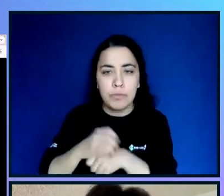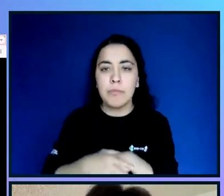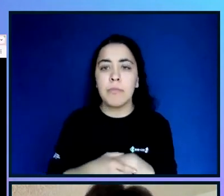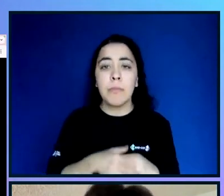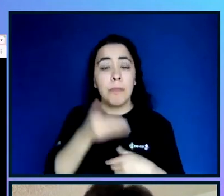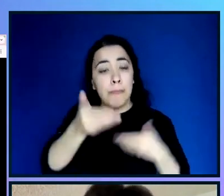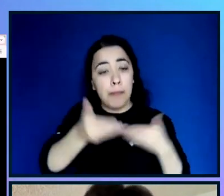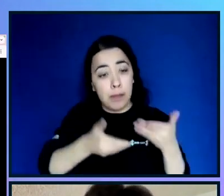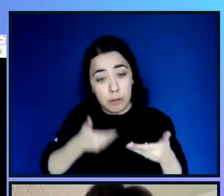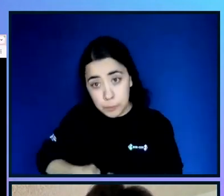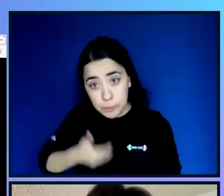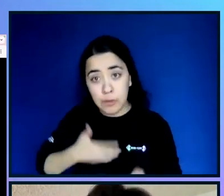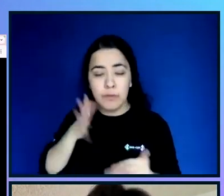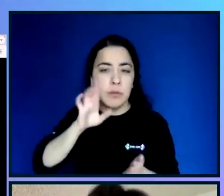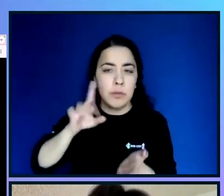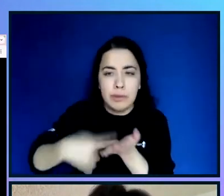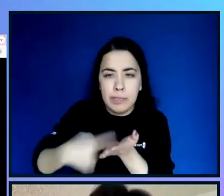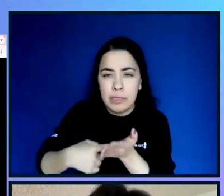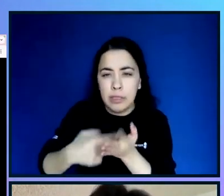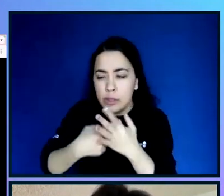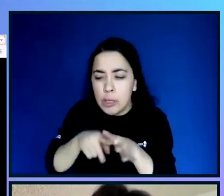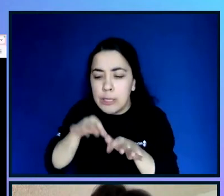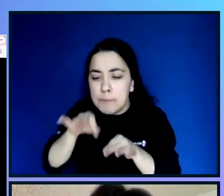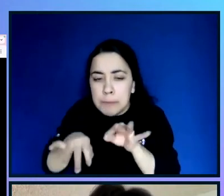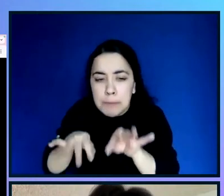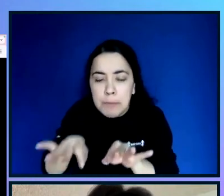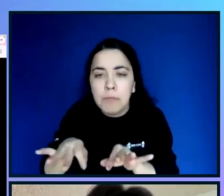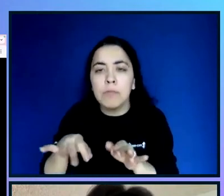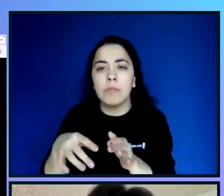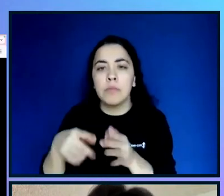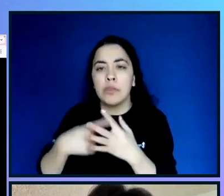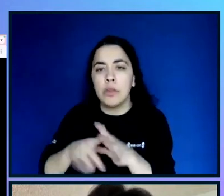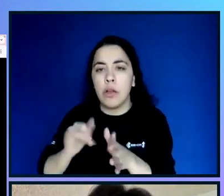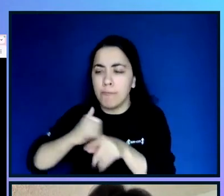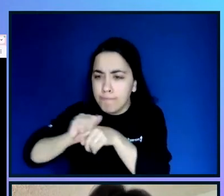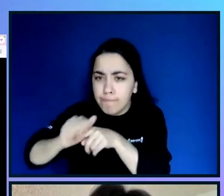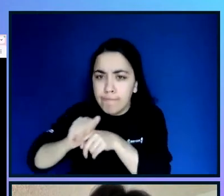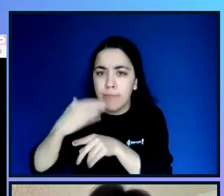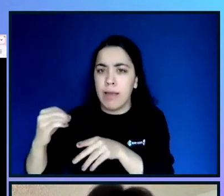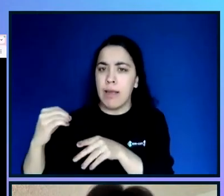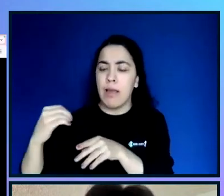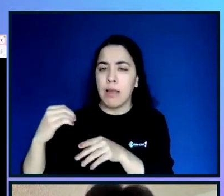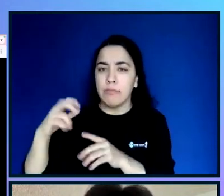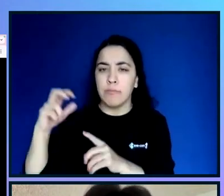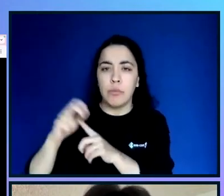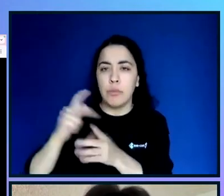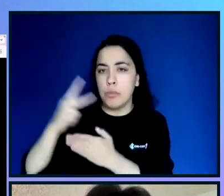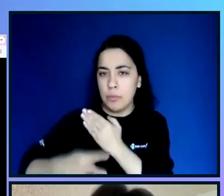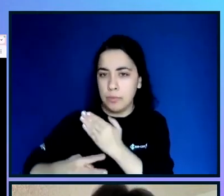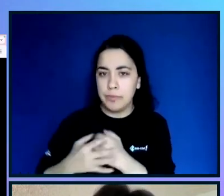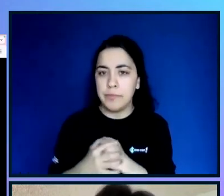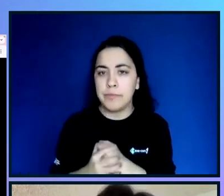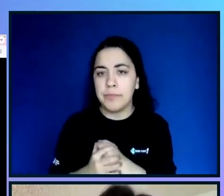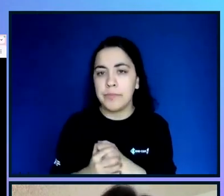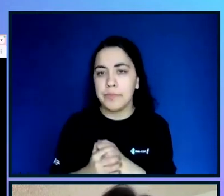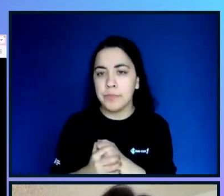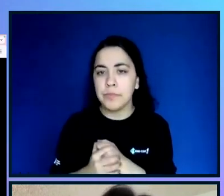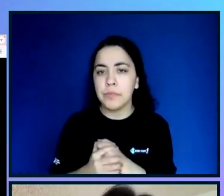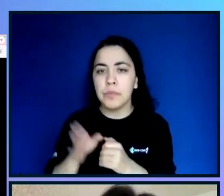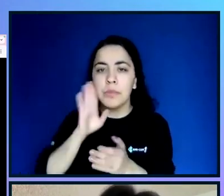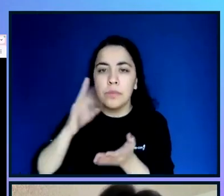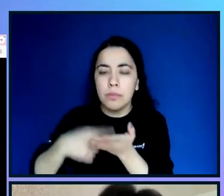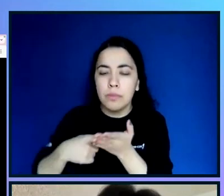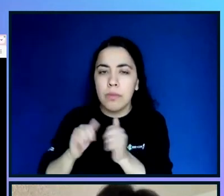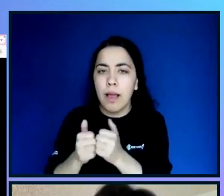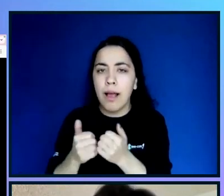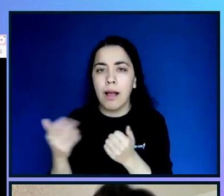we planted seeds, particularly in our bootcamp and champions programs. We'll then talk about how the program started working together